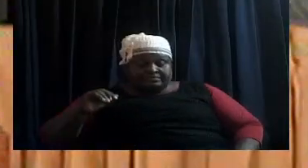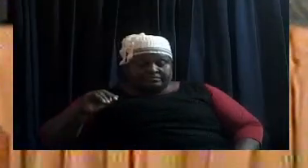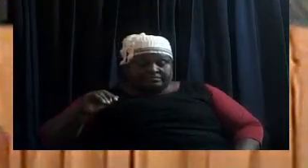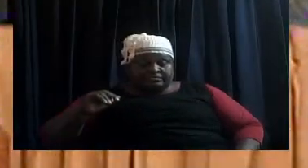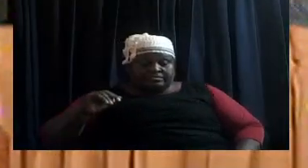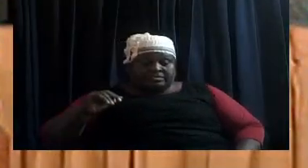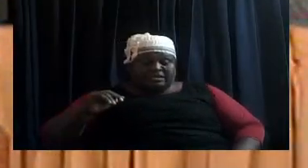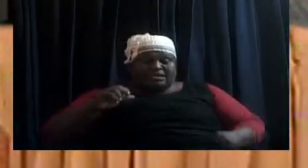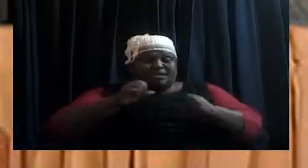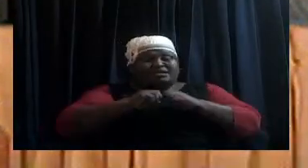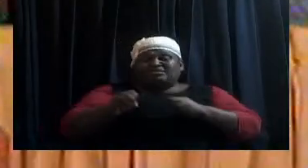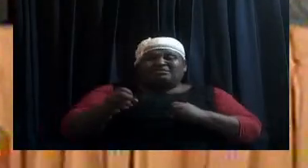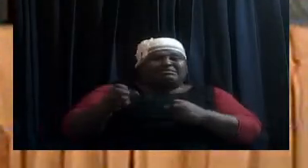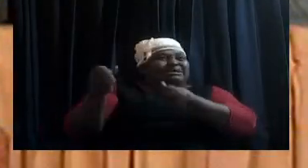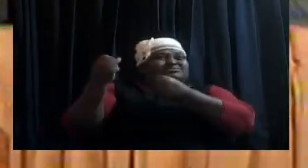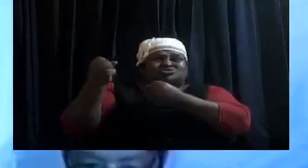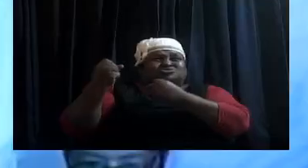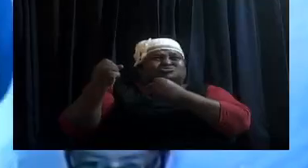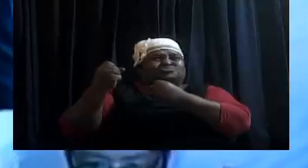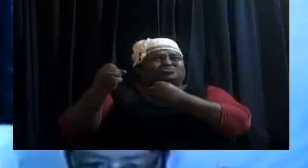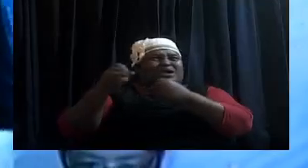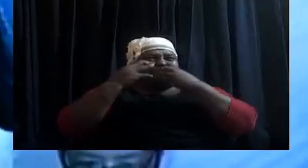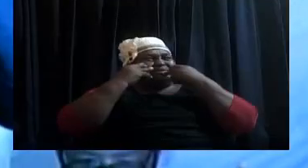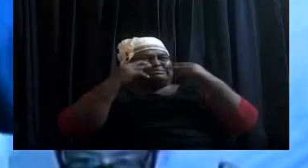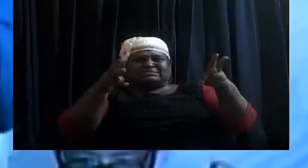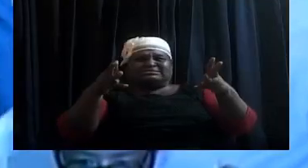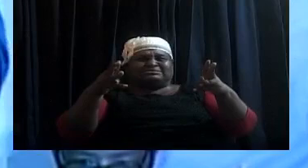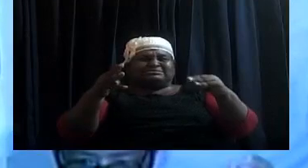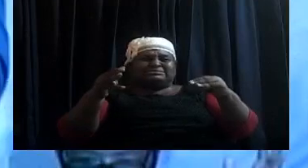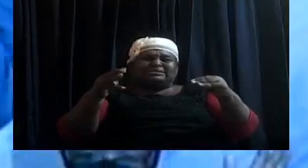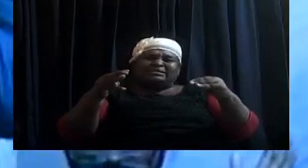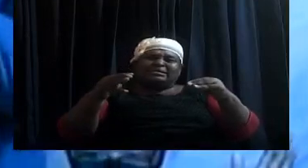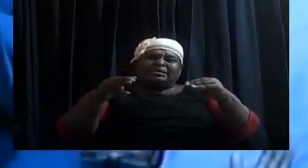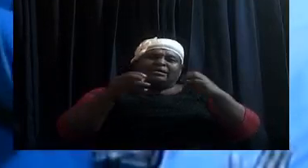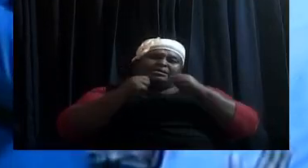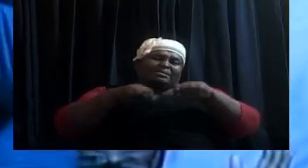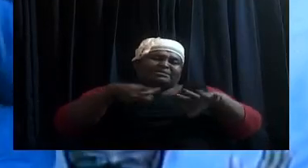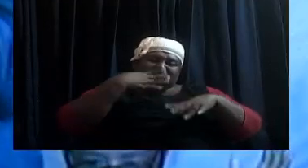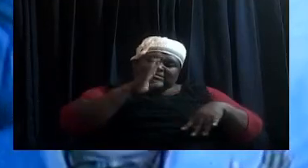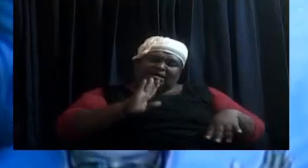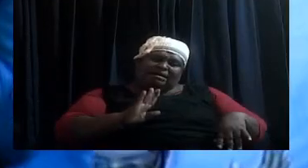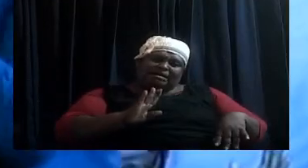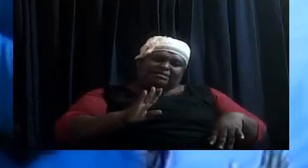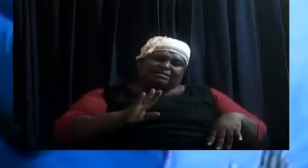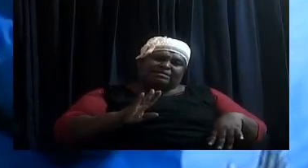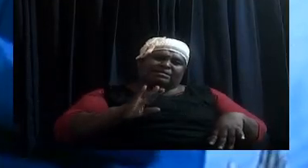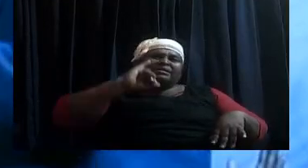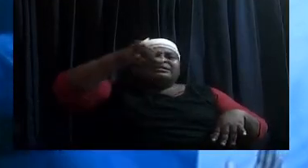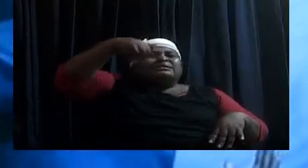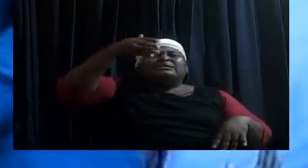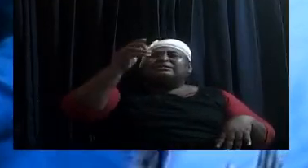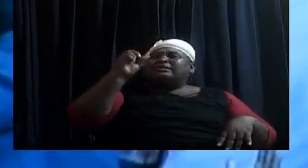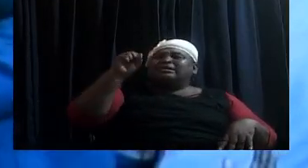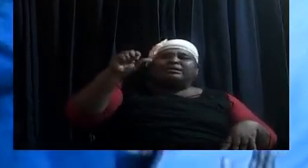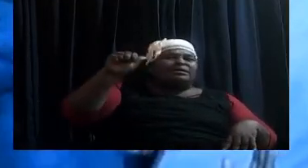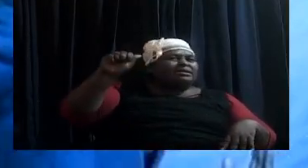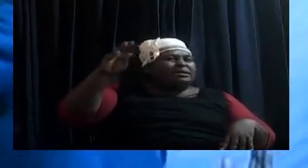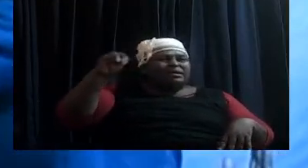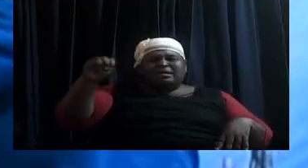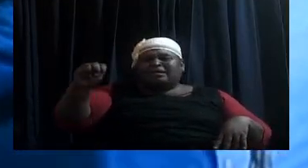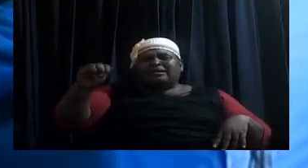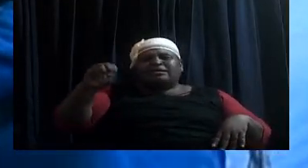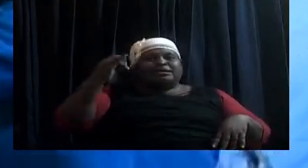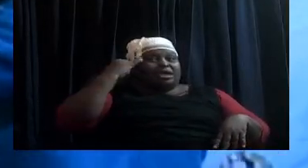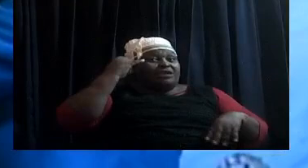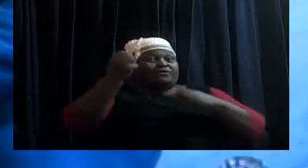Those are pretty strong statements. Amen. Bless God. James is saying, if you love